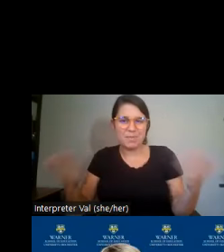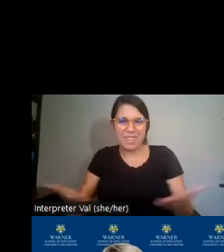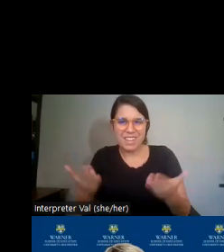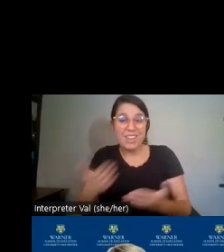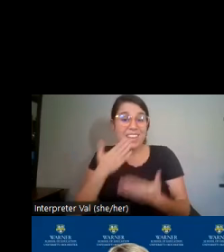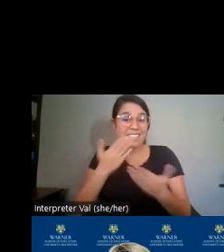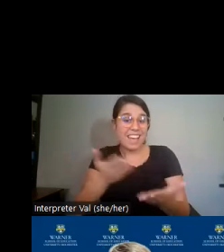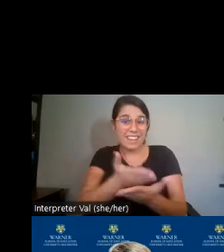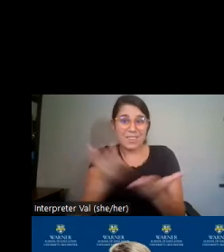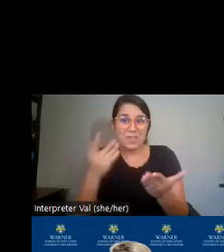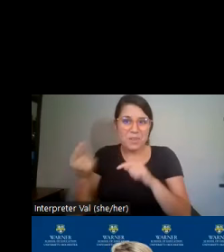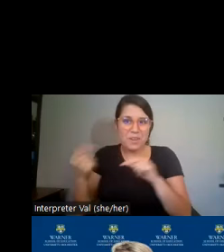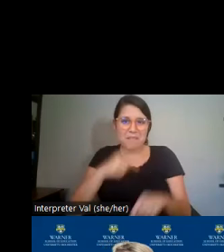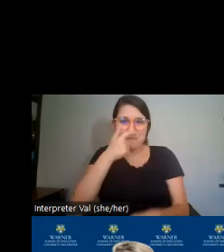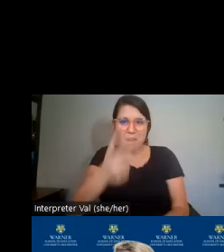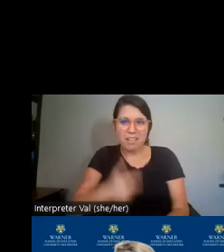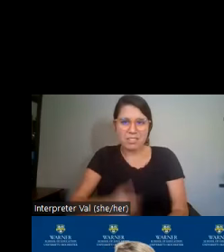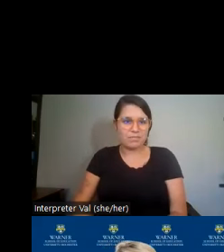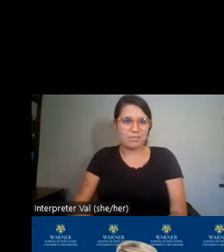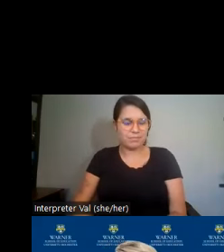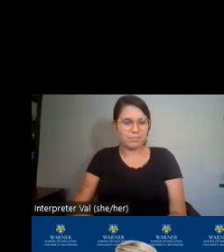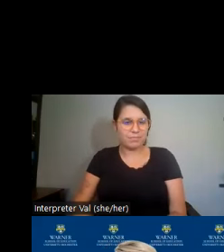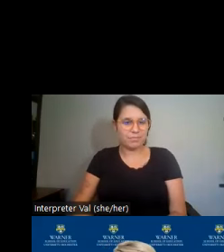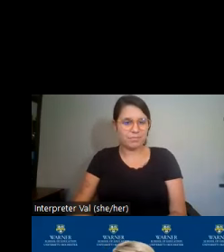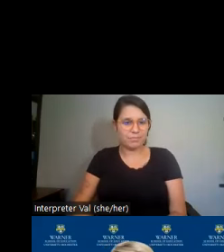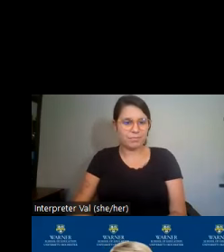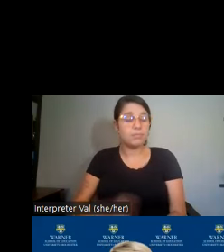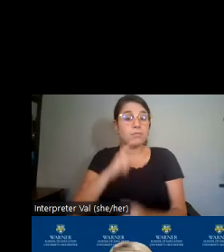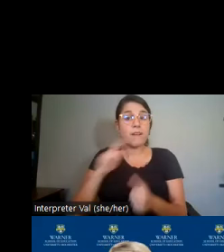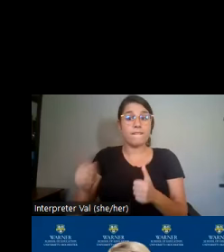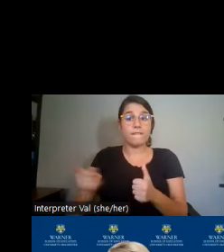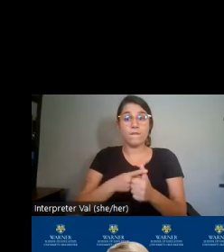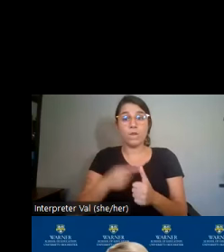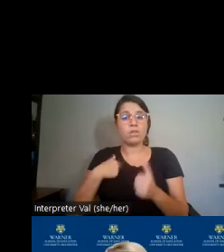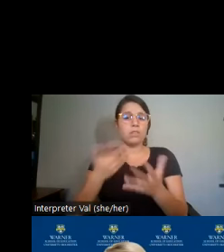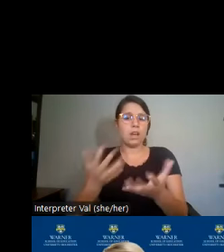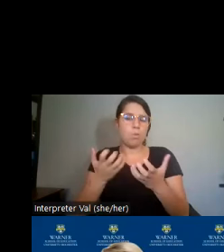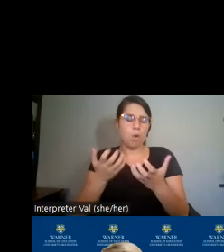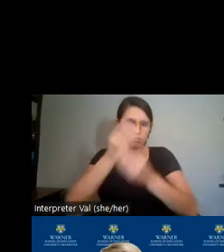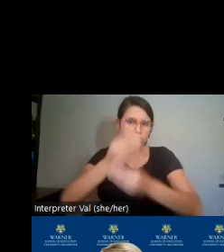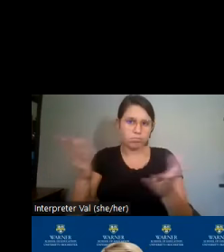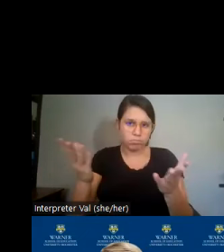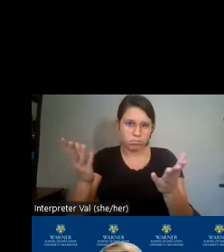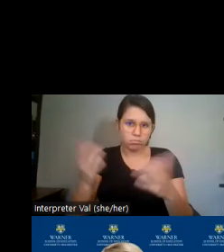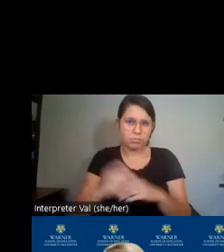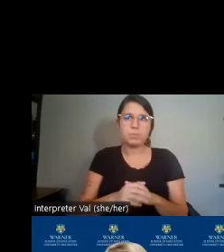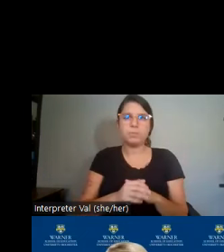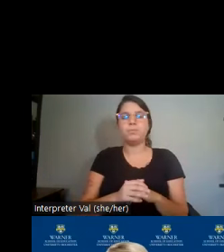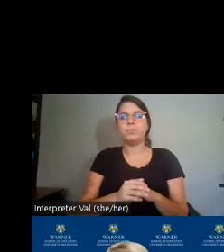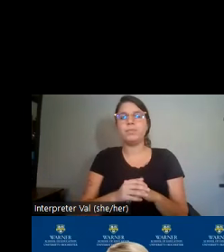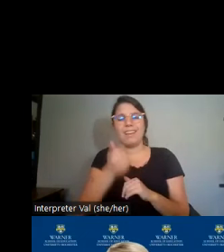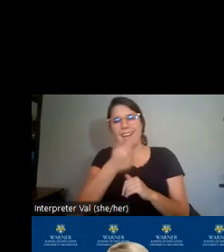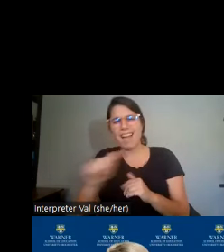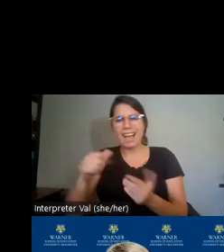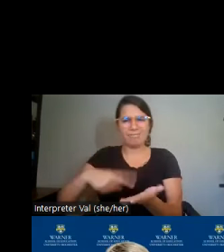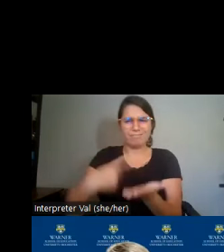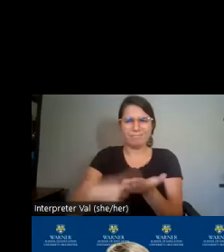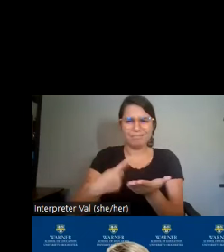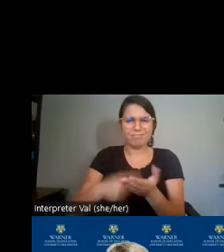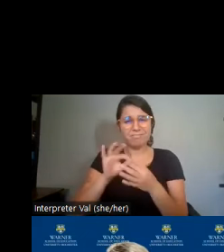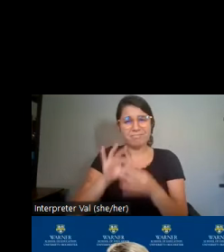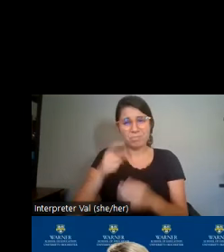in attendance. First and foremost, I would like to put out there that any sort of discussion regarding